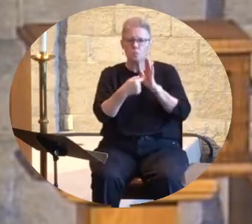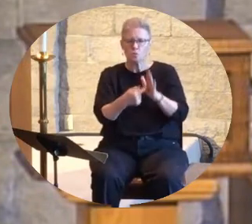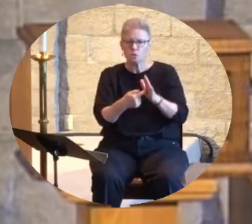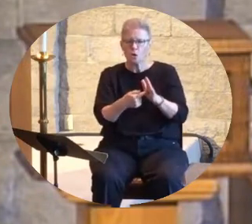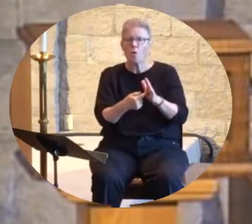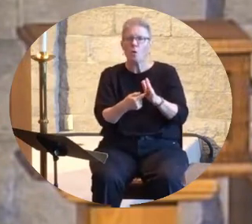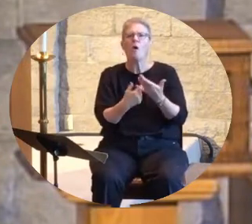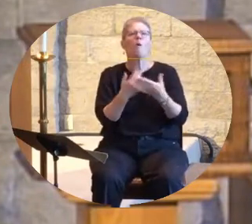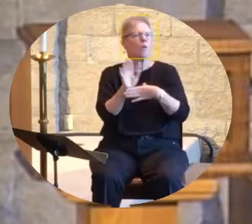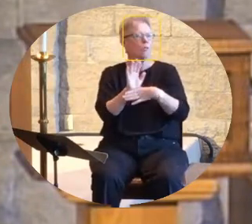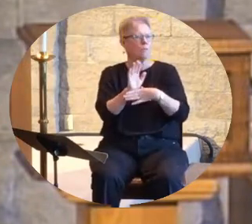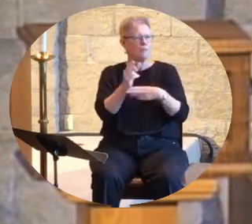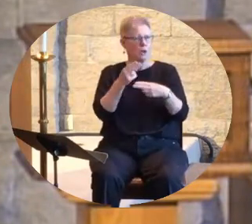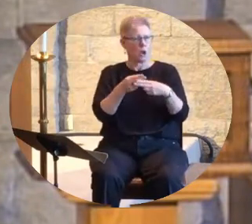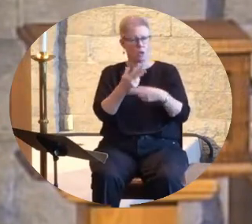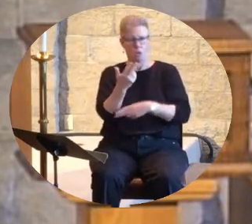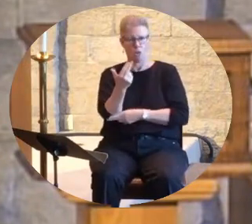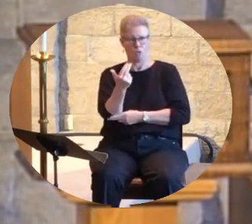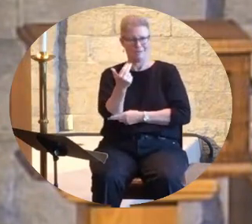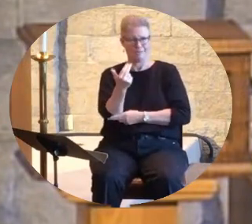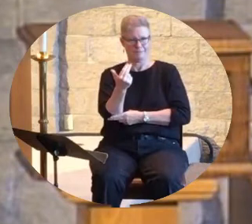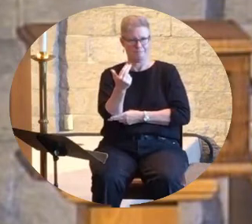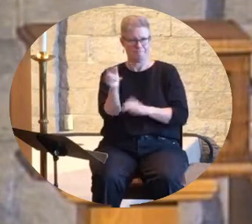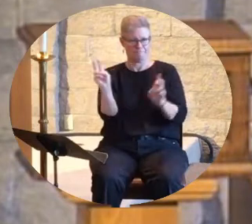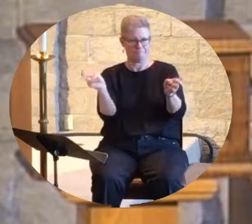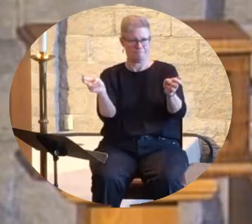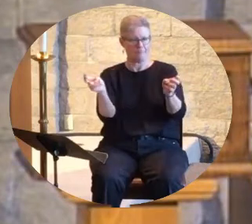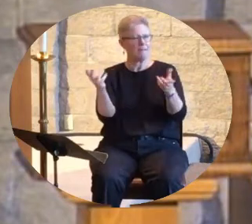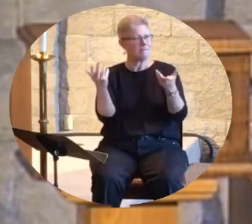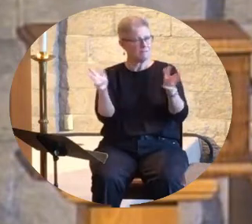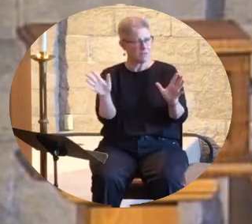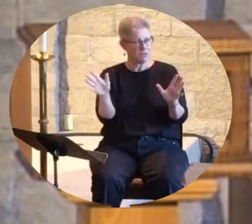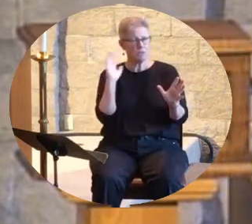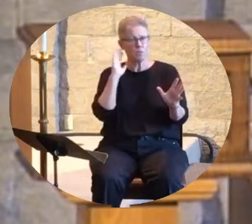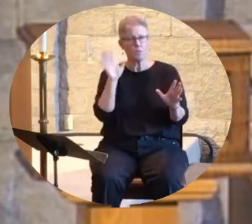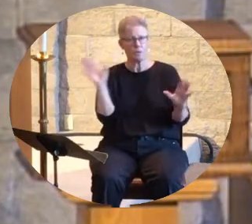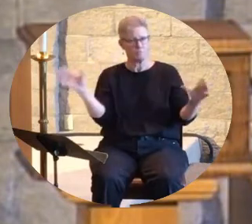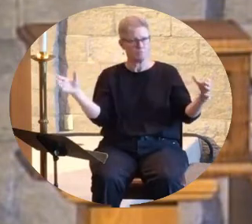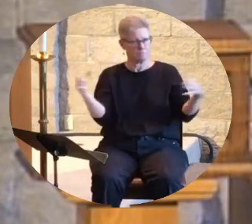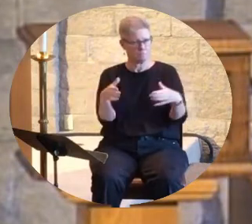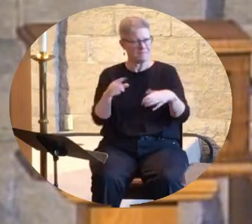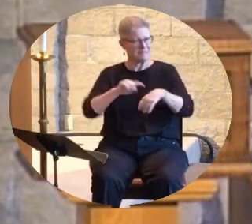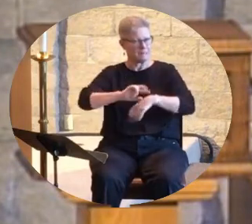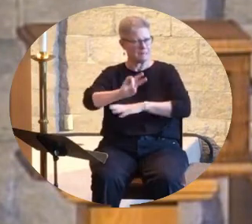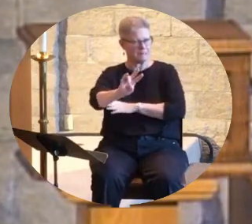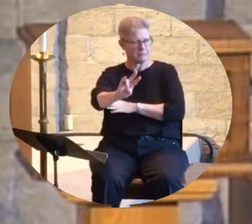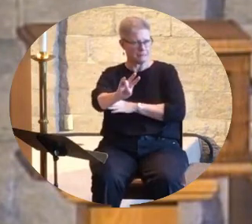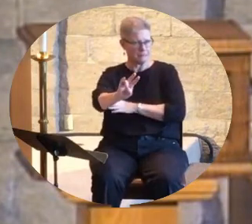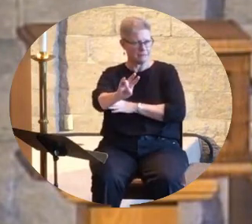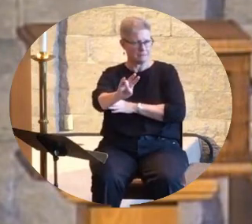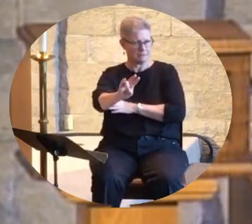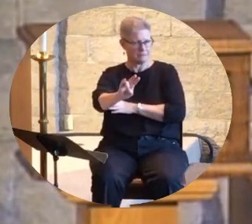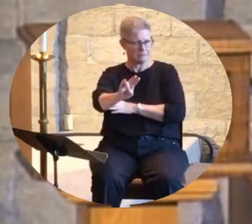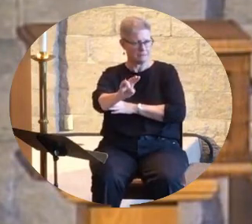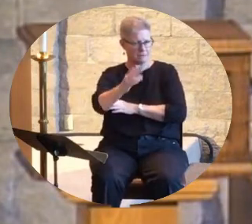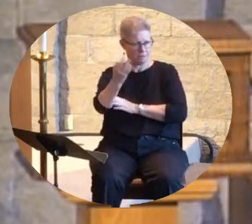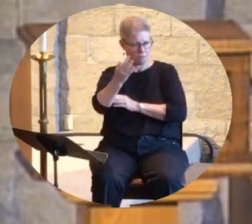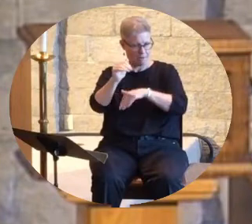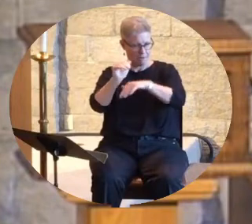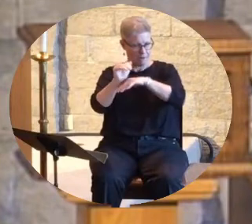13th. And then we'll come together for discussion at 7 p.m. on Friday